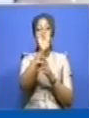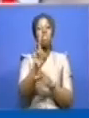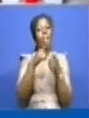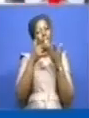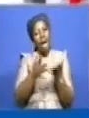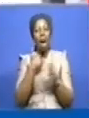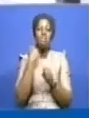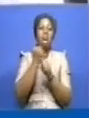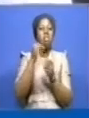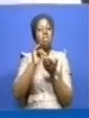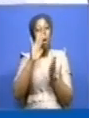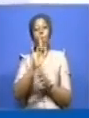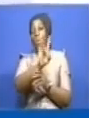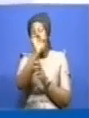fair.